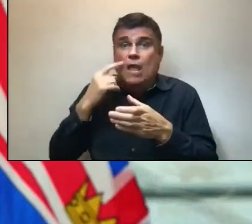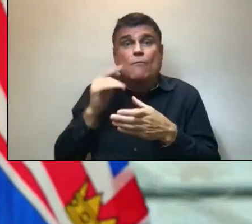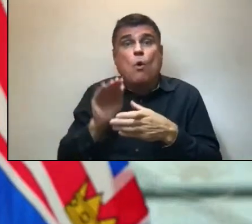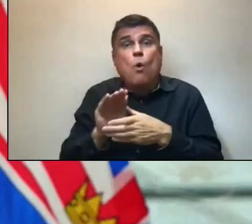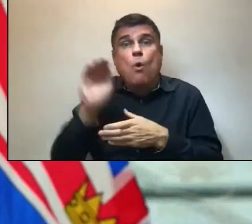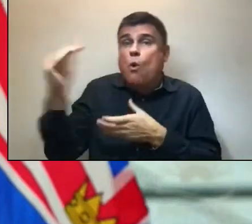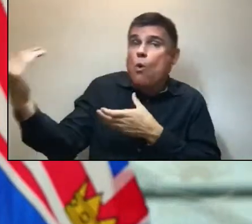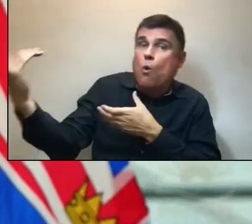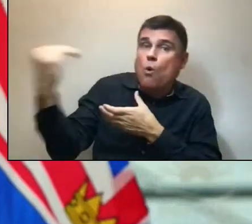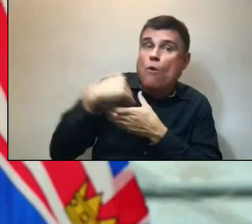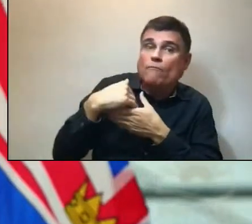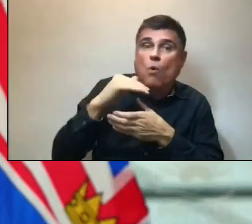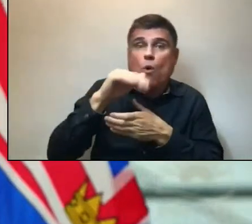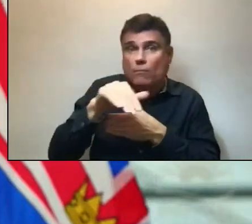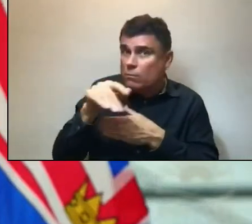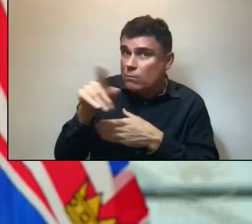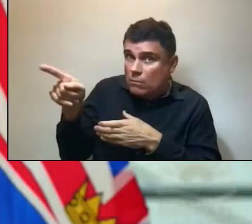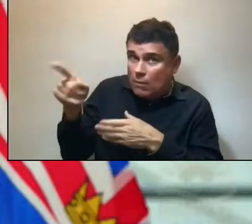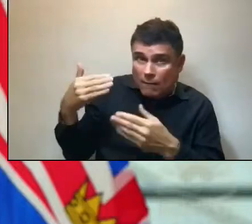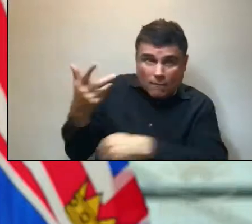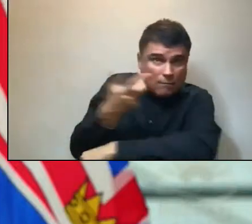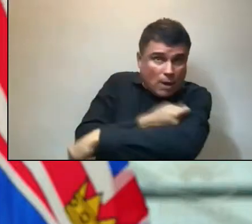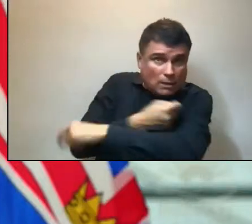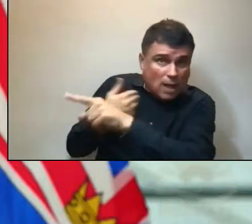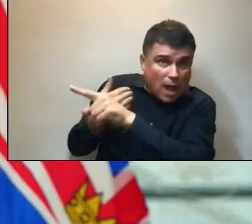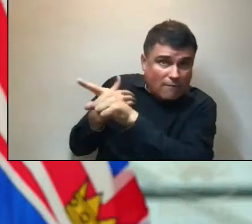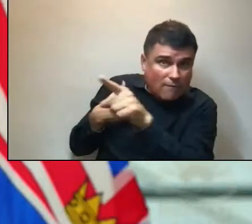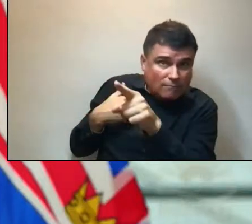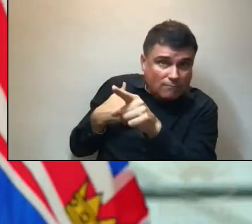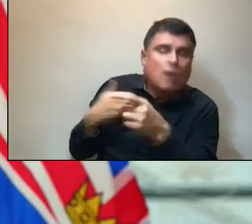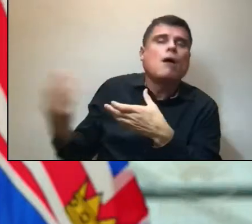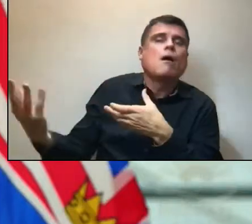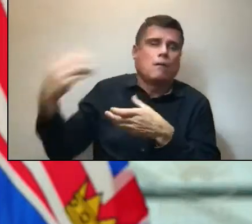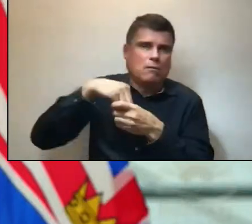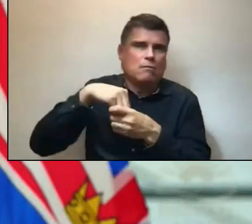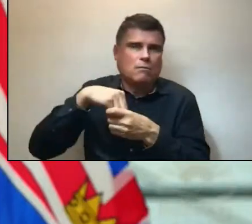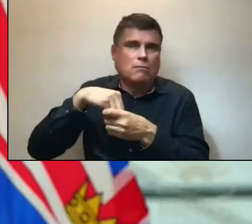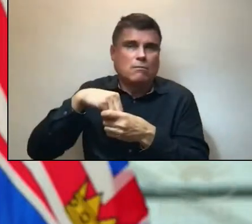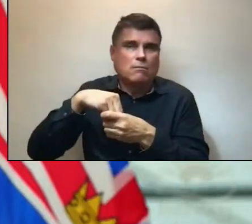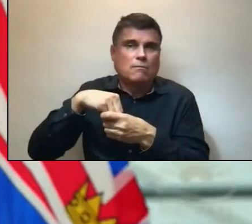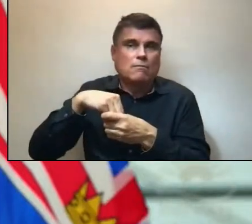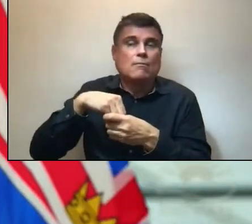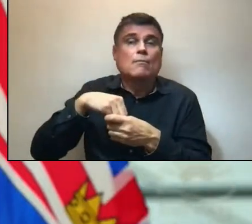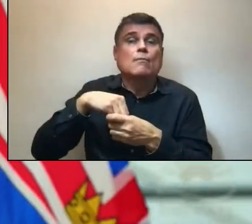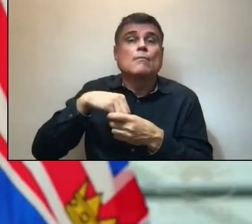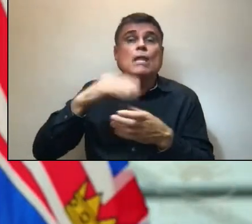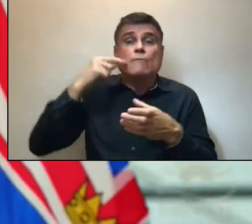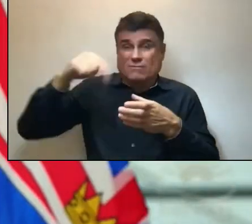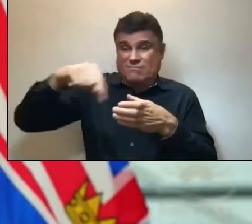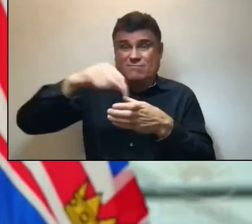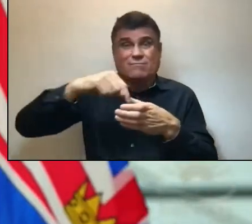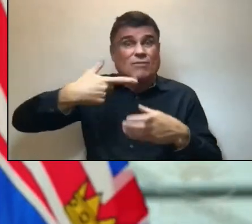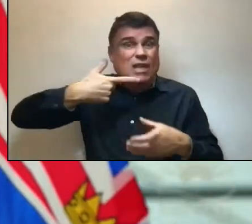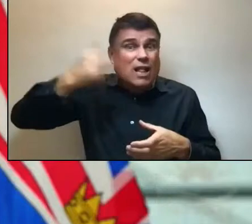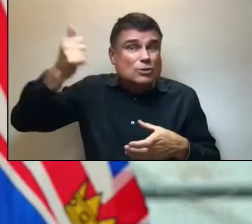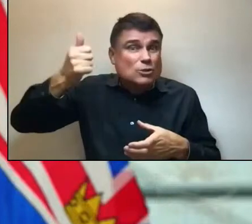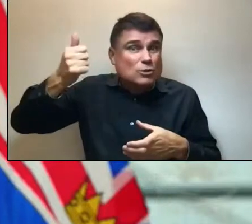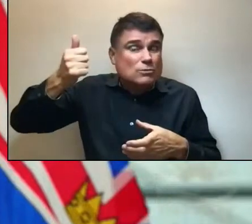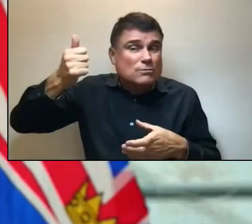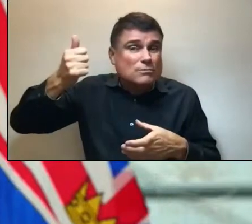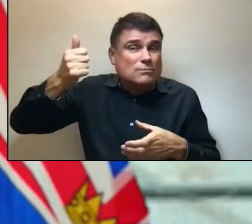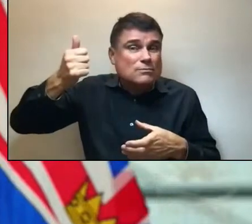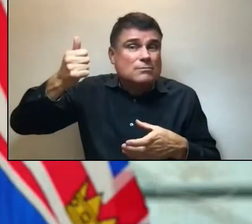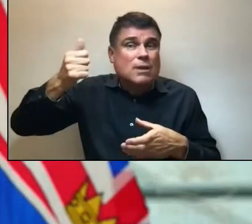have vaccinated people over to your house, particularly if you have elders, if you have people in your house who are immune